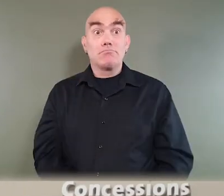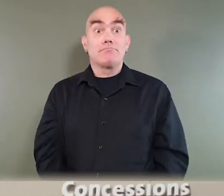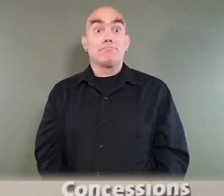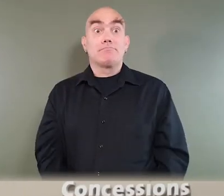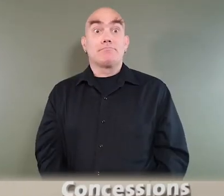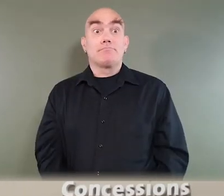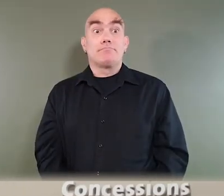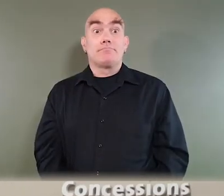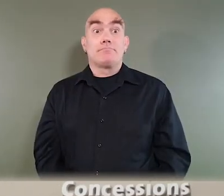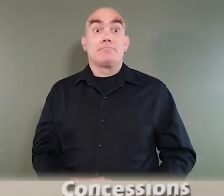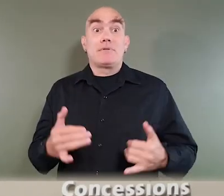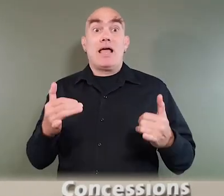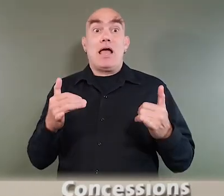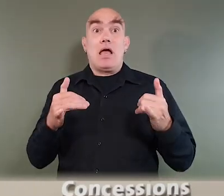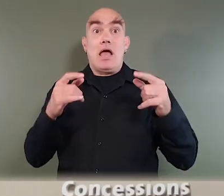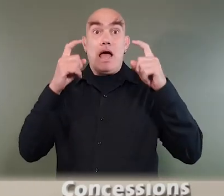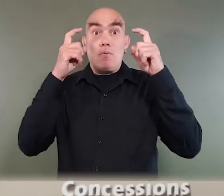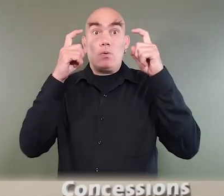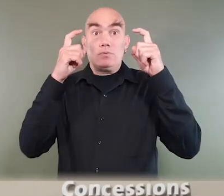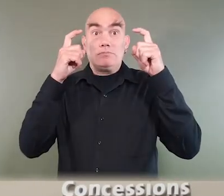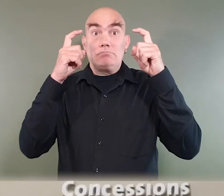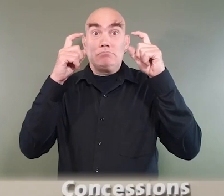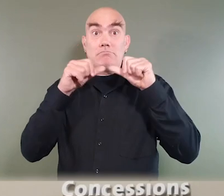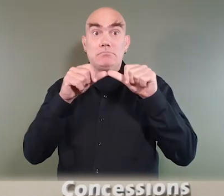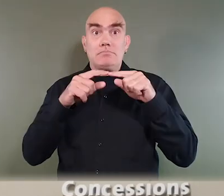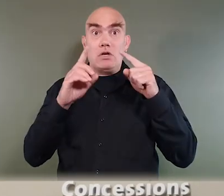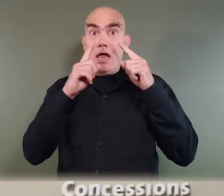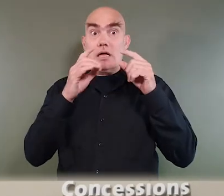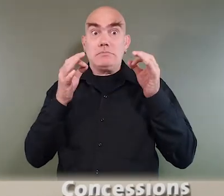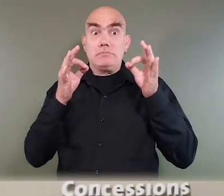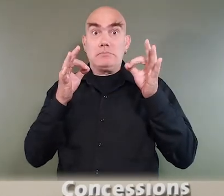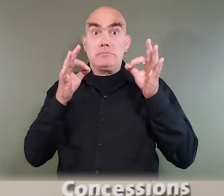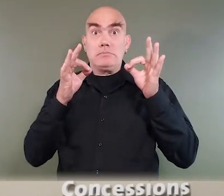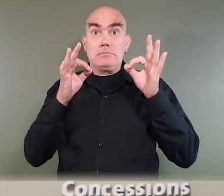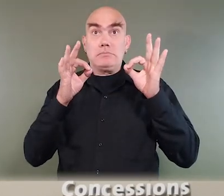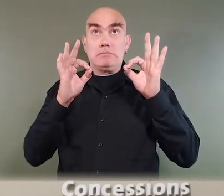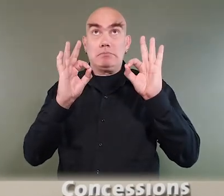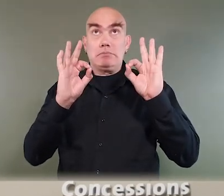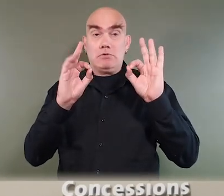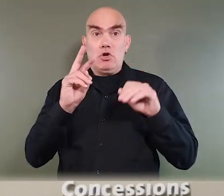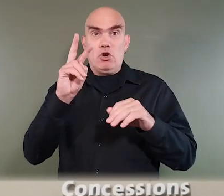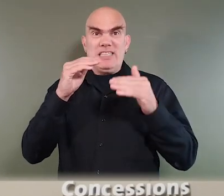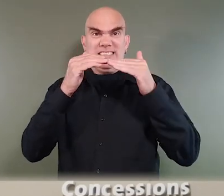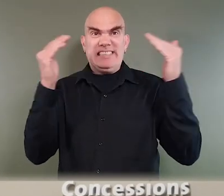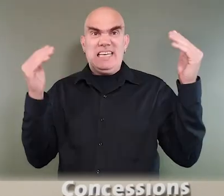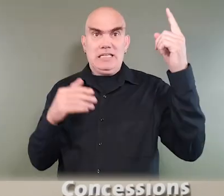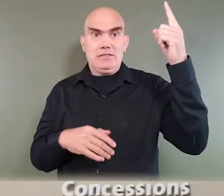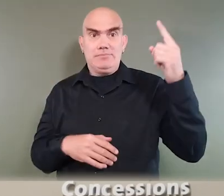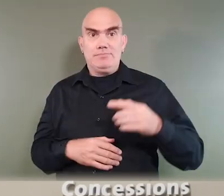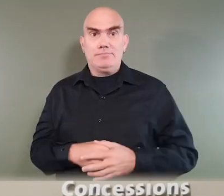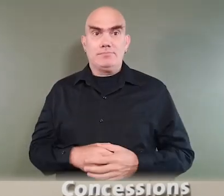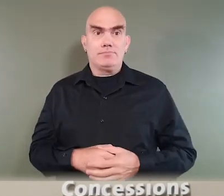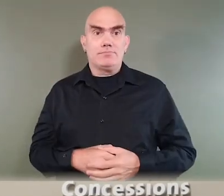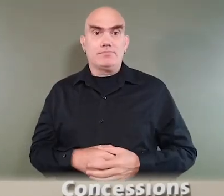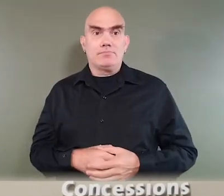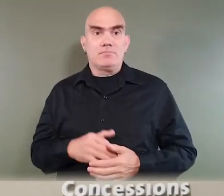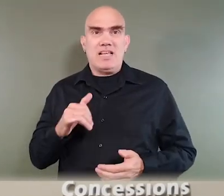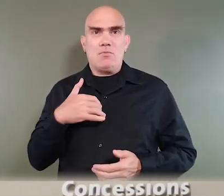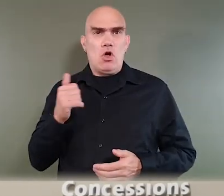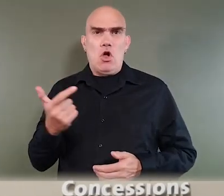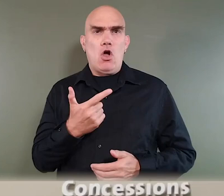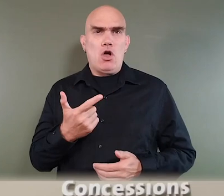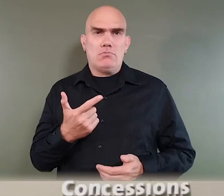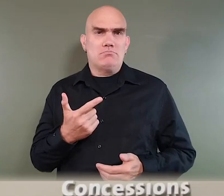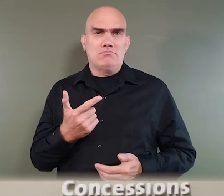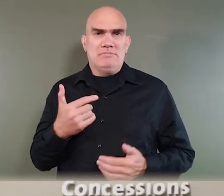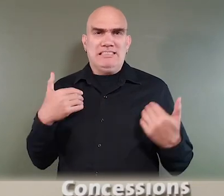your eyebrows steady, but lift your eyes. Look at the ceiling, right? Like we're all teenagers.